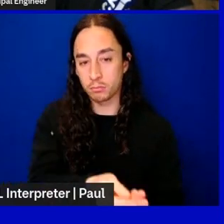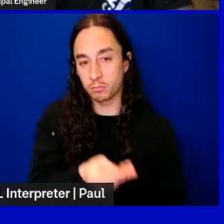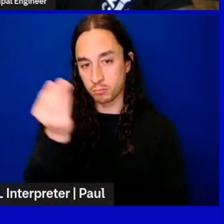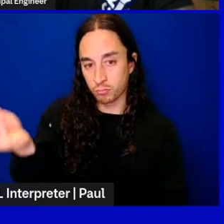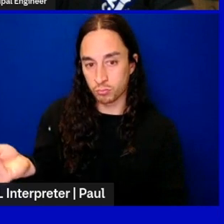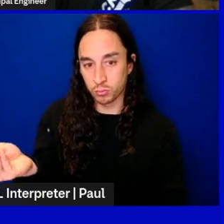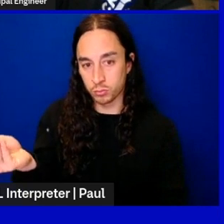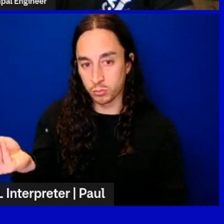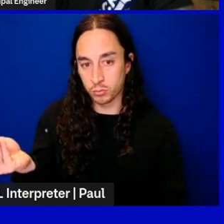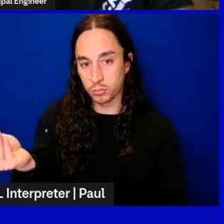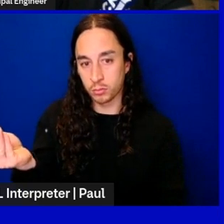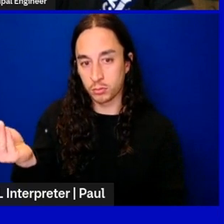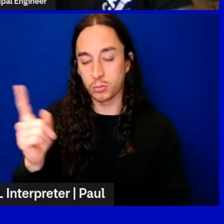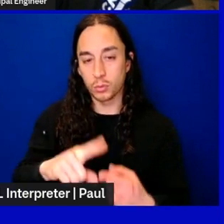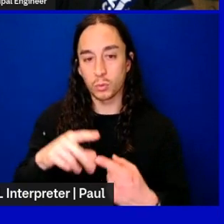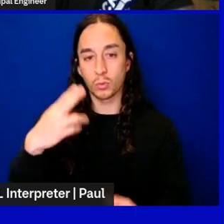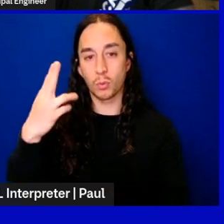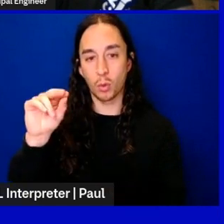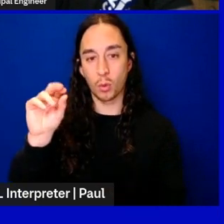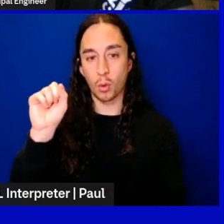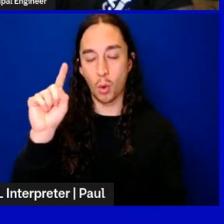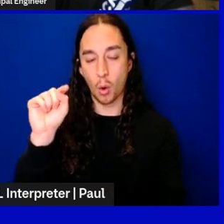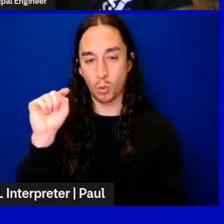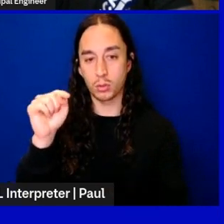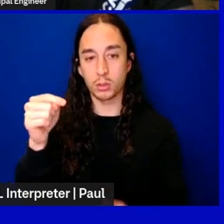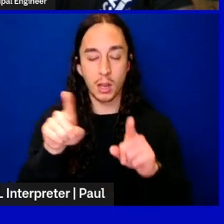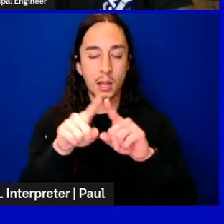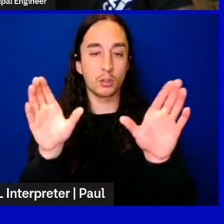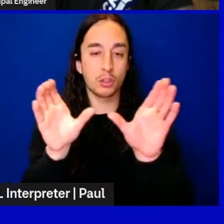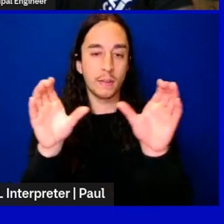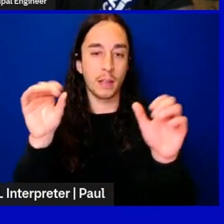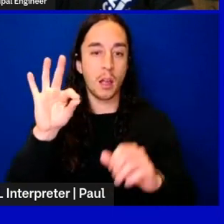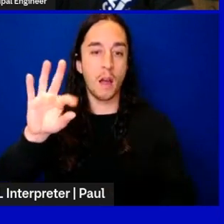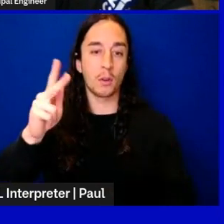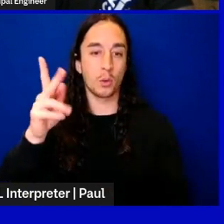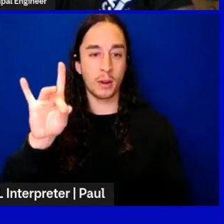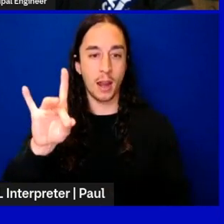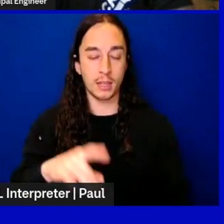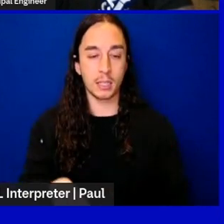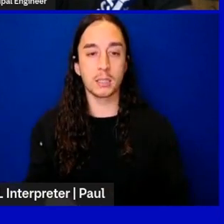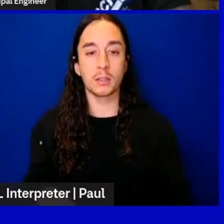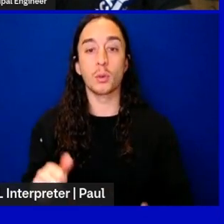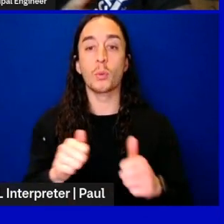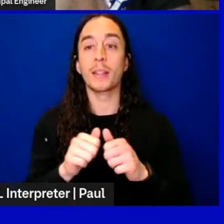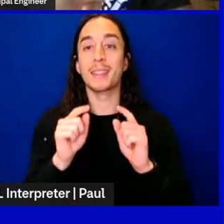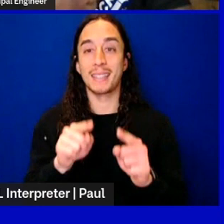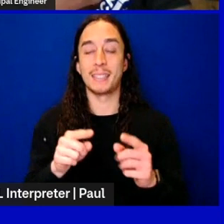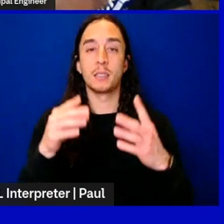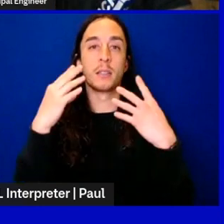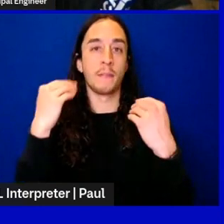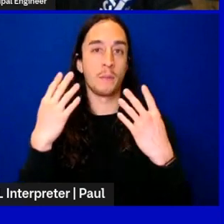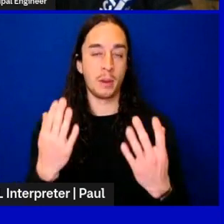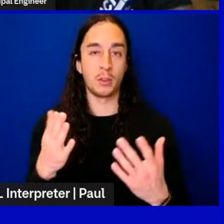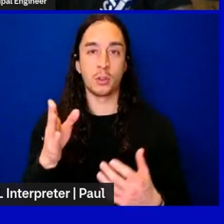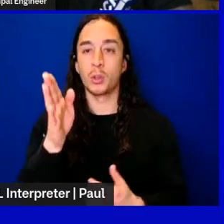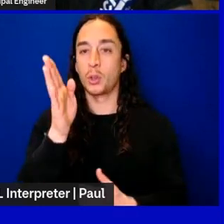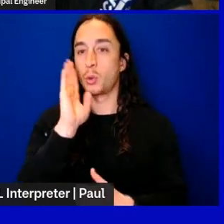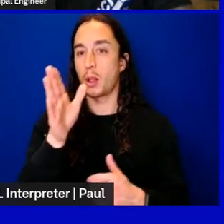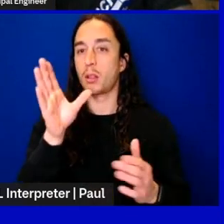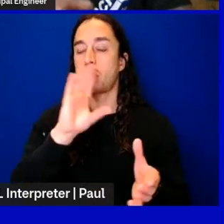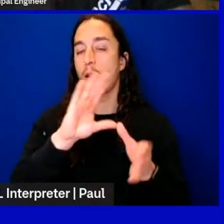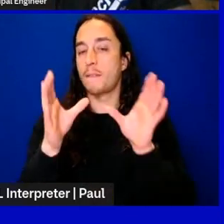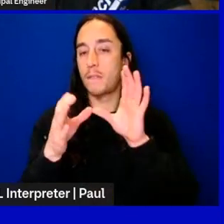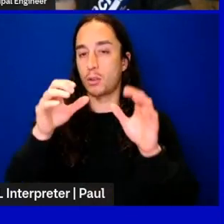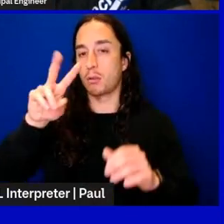Kubernetes, the host URL, as well as a certificate of the Kubernetes. Now, with these three information in hand, you are going to configure the